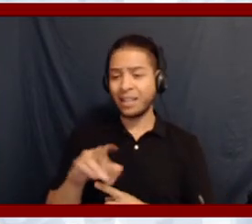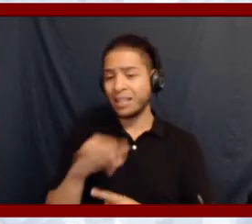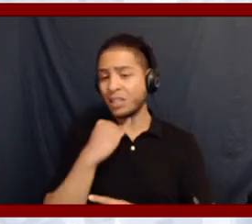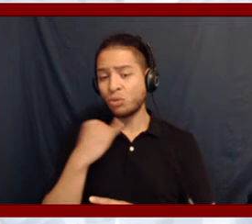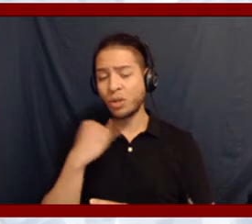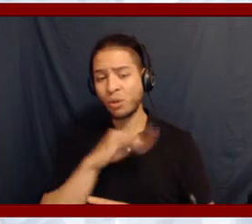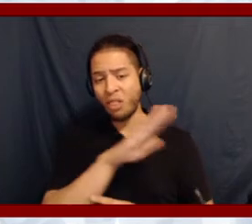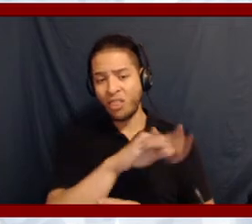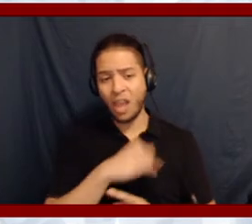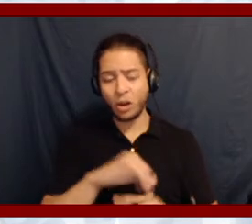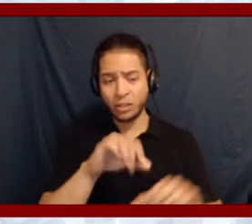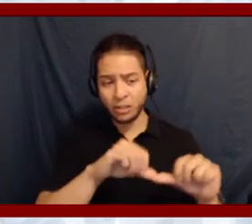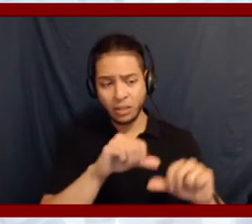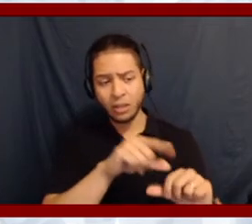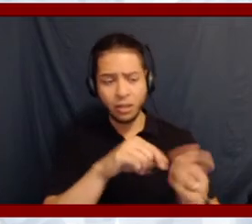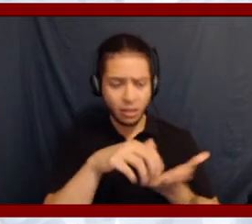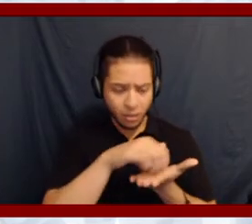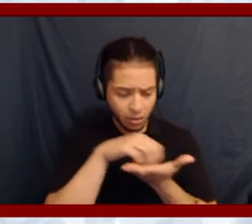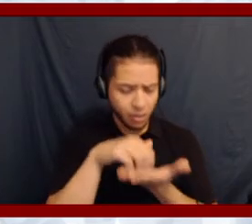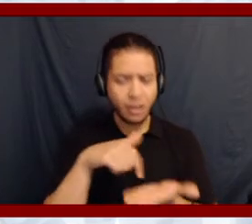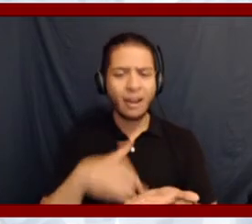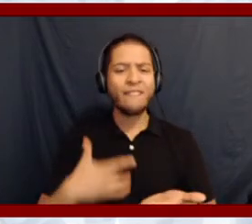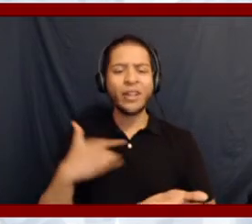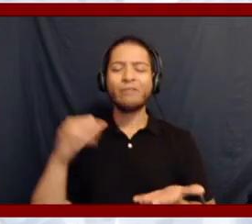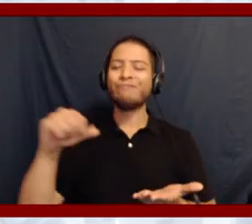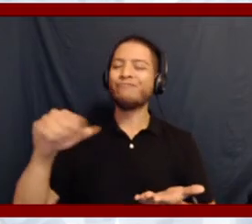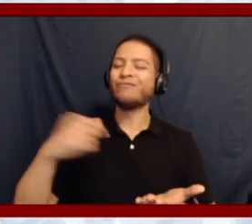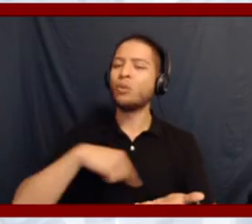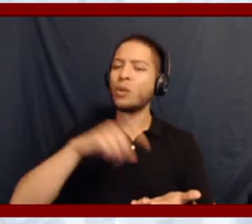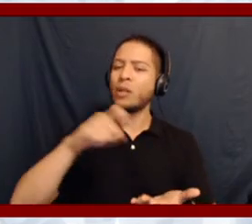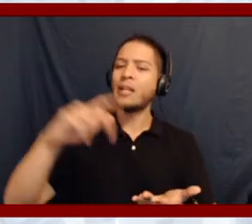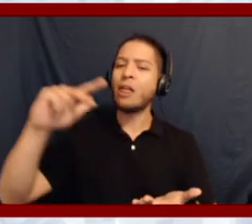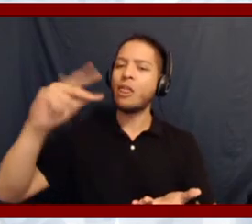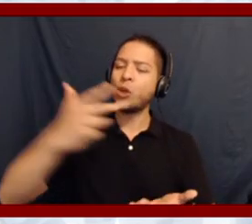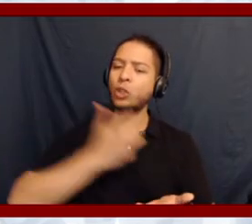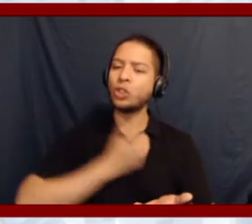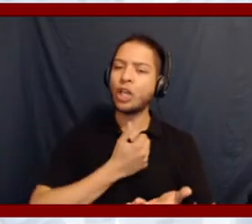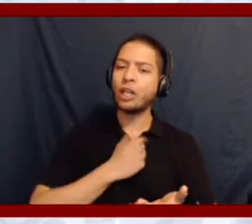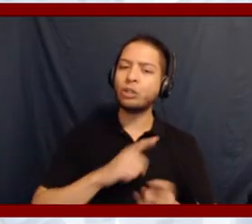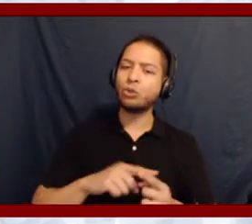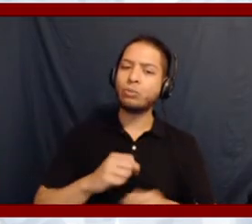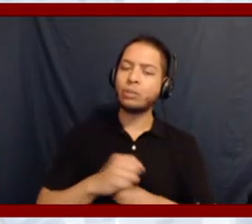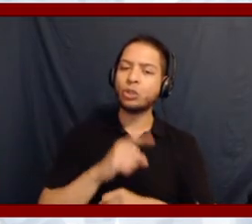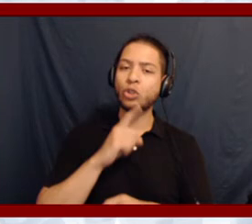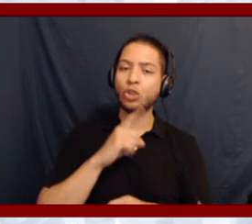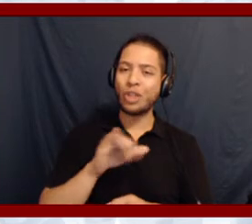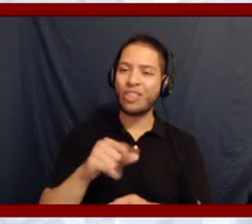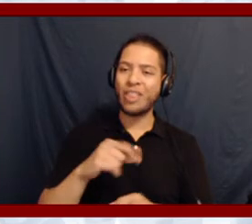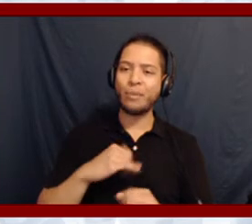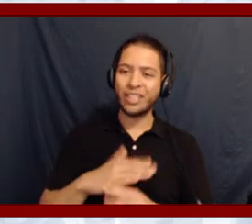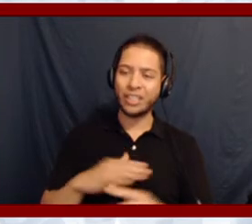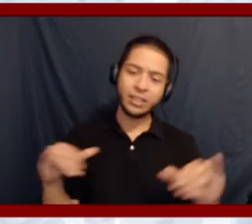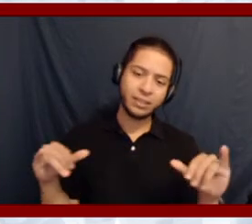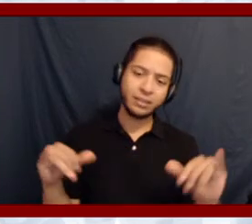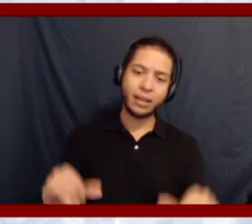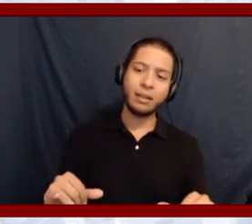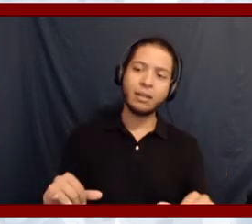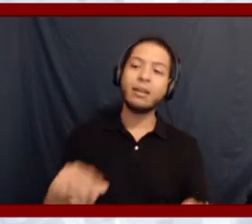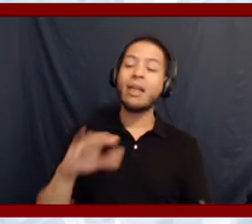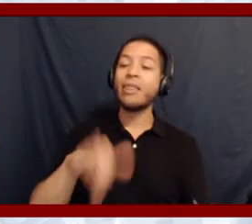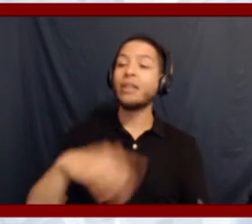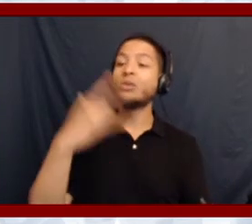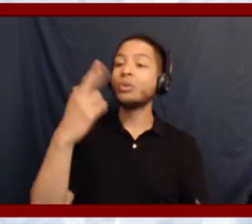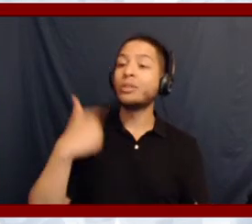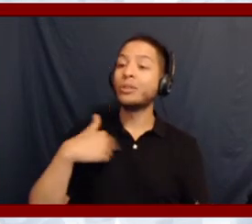need that third shot in order to keep the durability and the intensity of the protection. And that's why we're planning to get it rolled